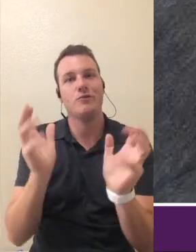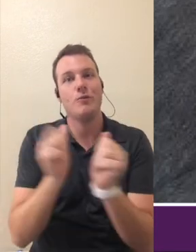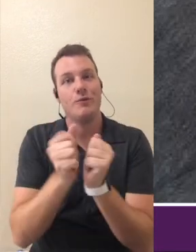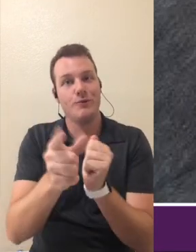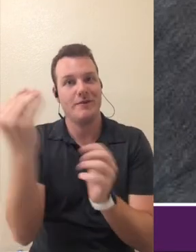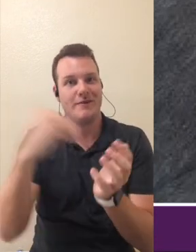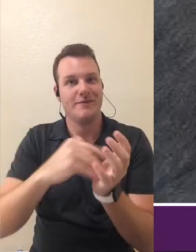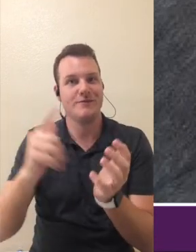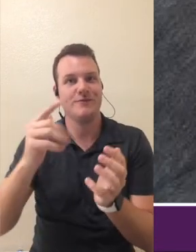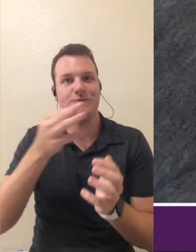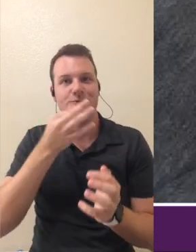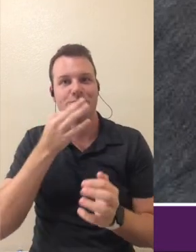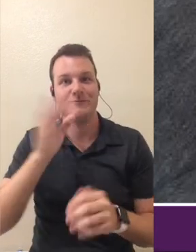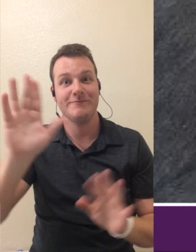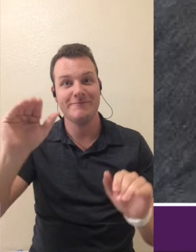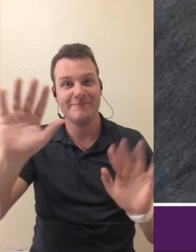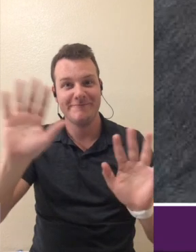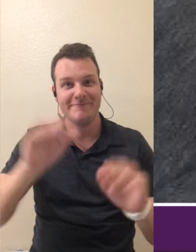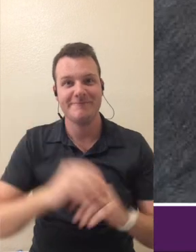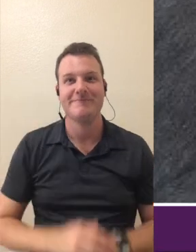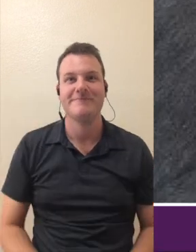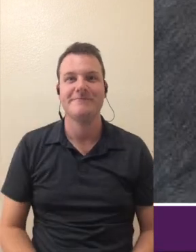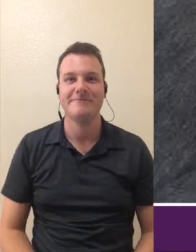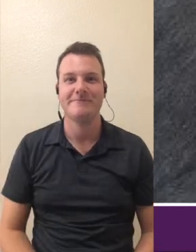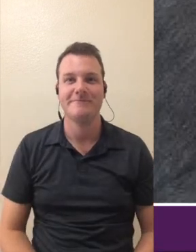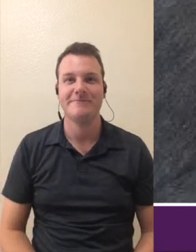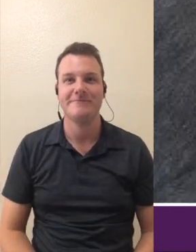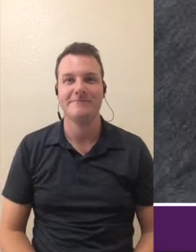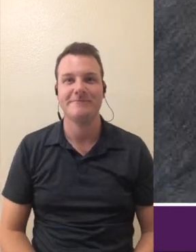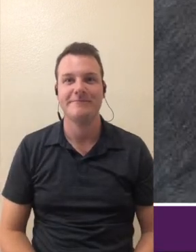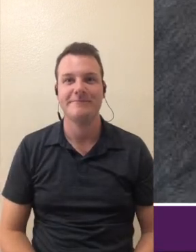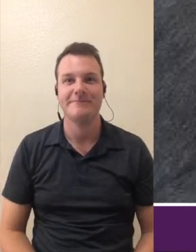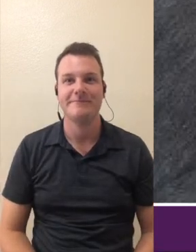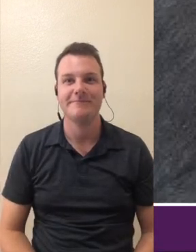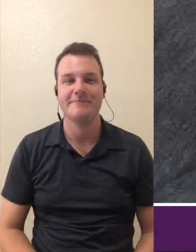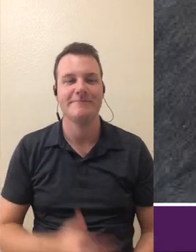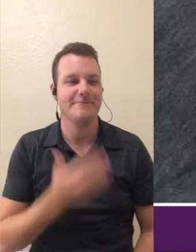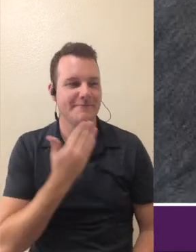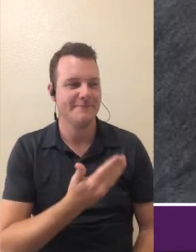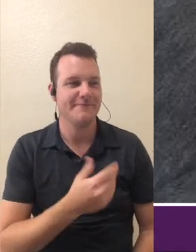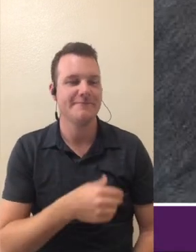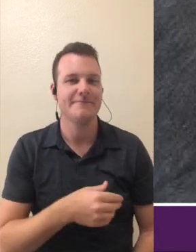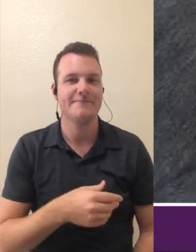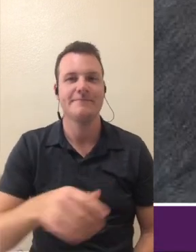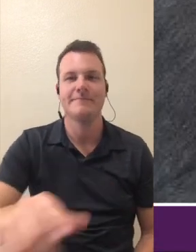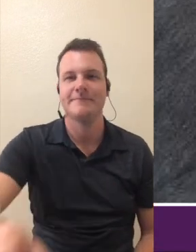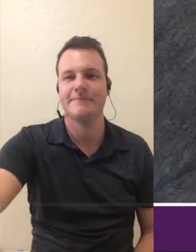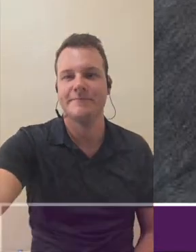talking with you again very soon. Thanks, everyone. Thank you.